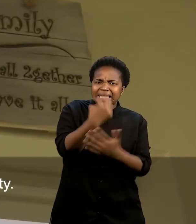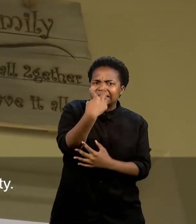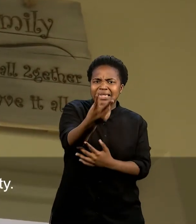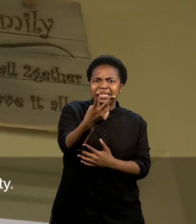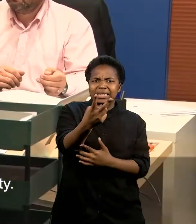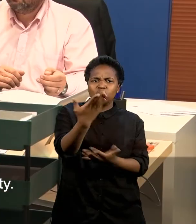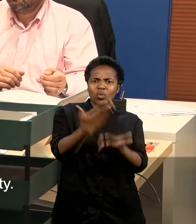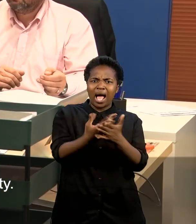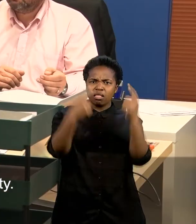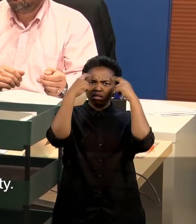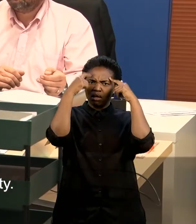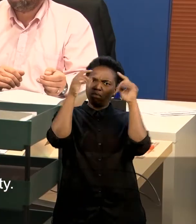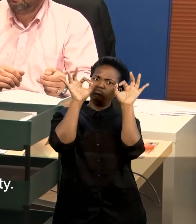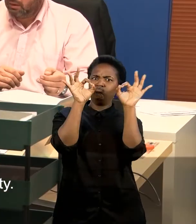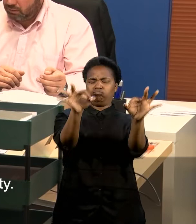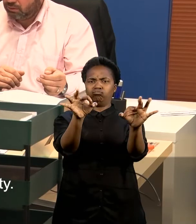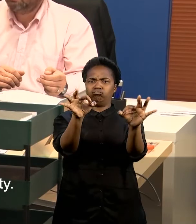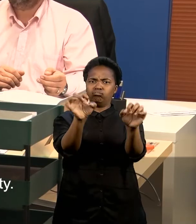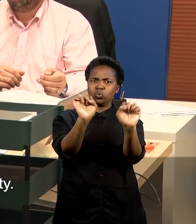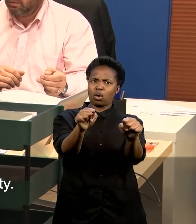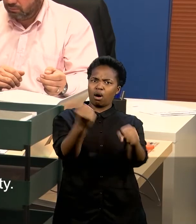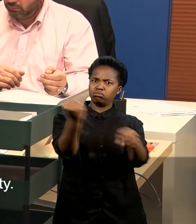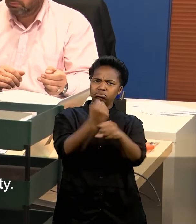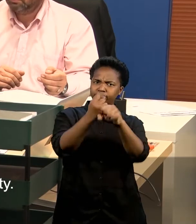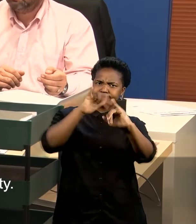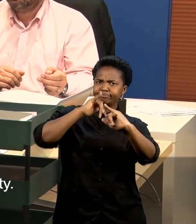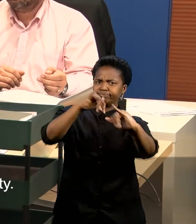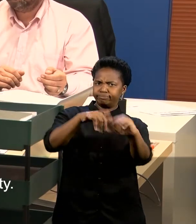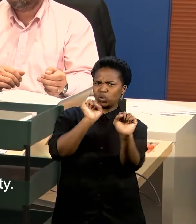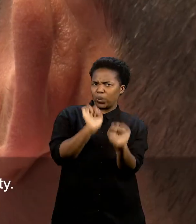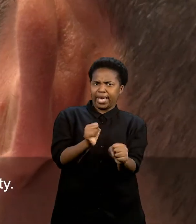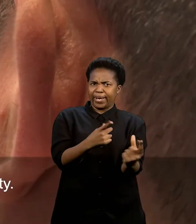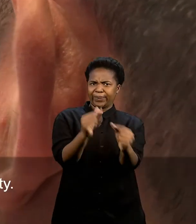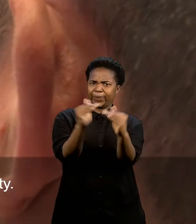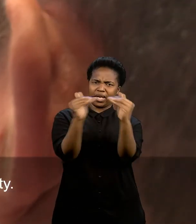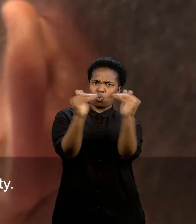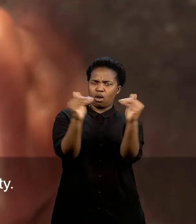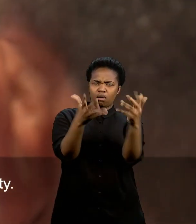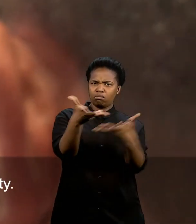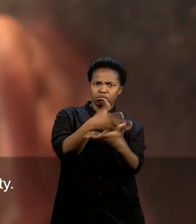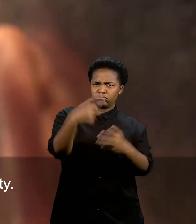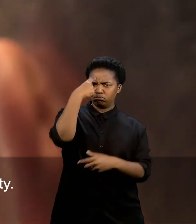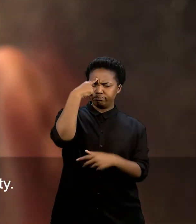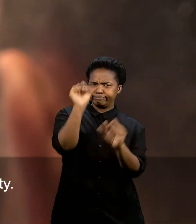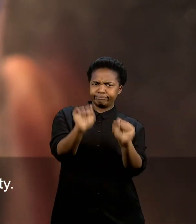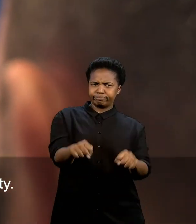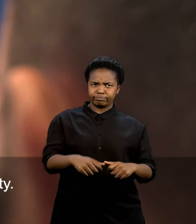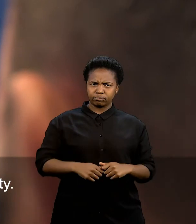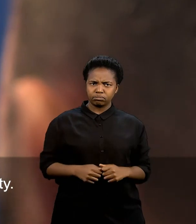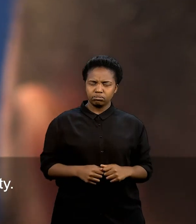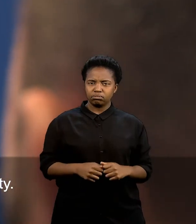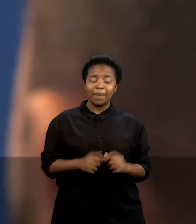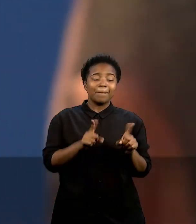can see, you can walk, and you can function equally in terms of